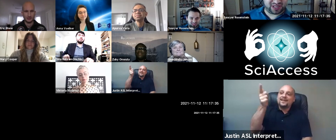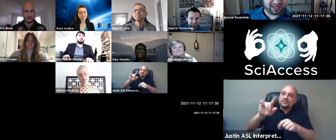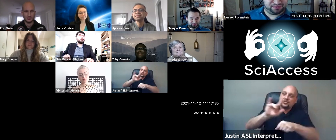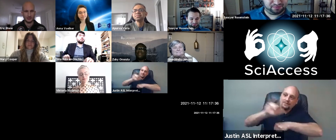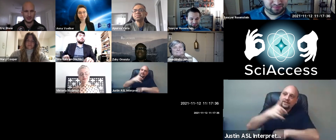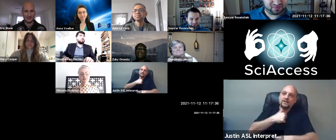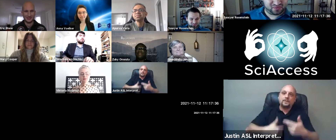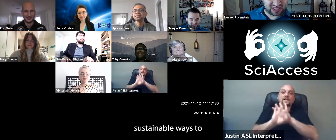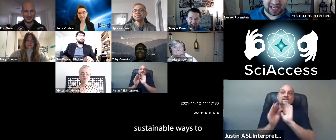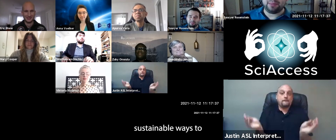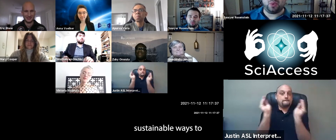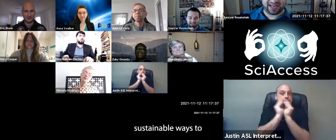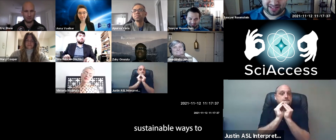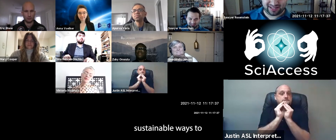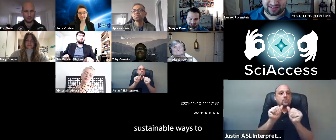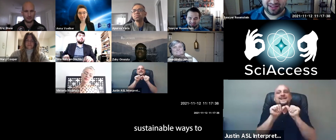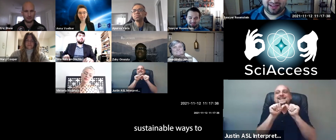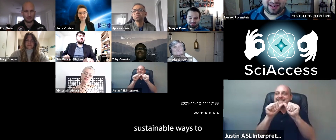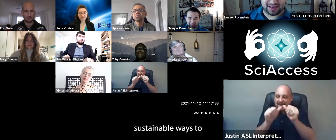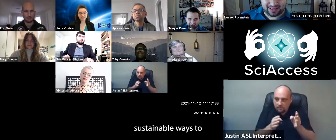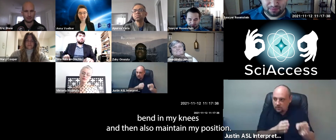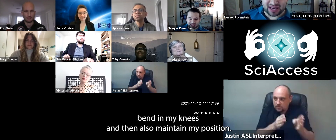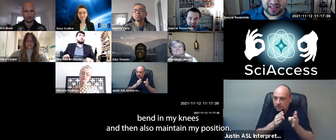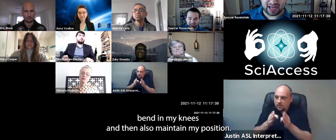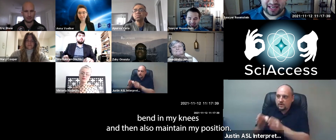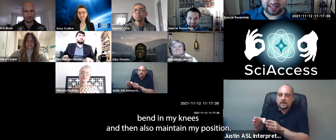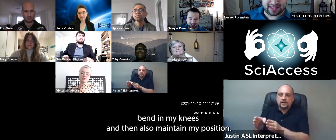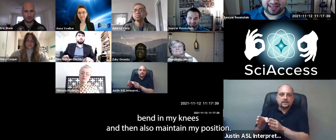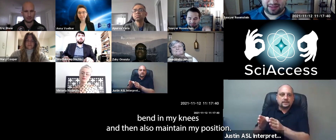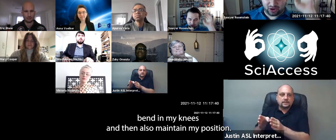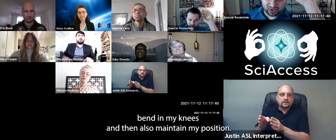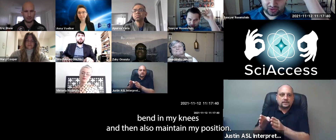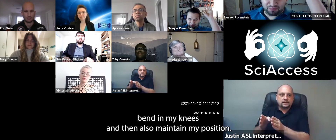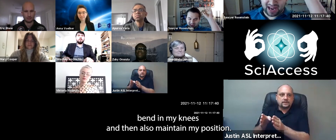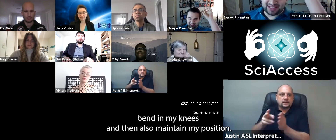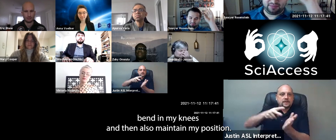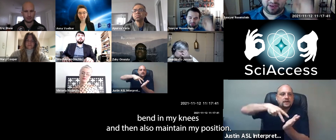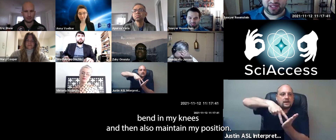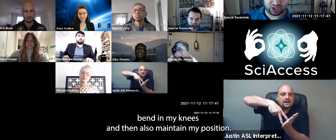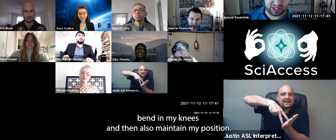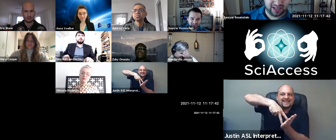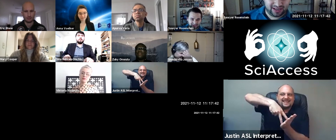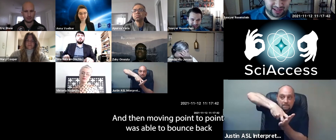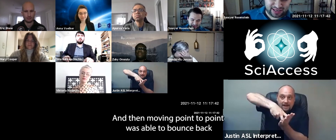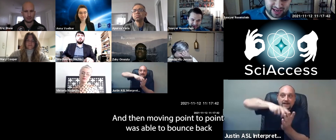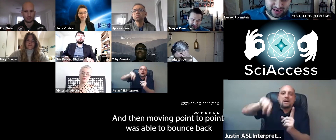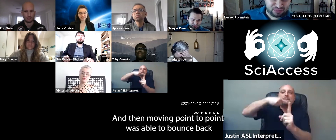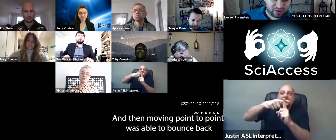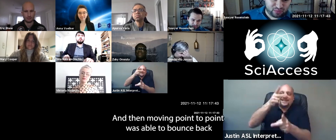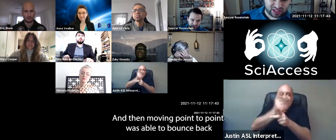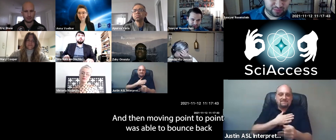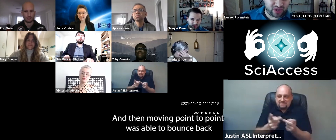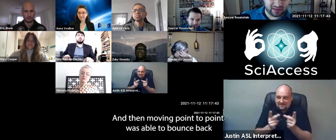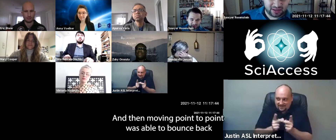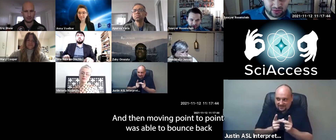more sustainable ways to bend in my knees and then also maintain my position. And then